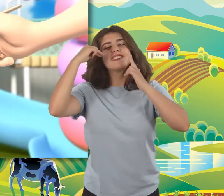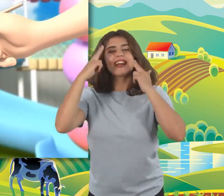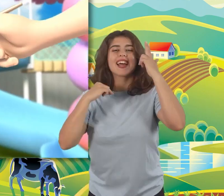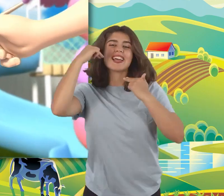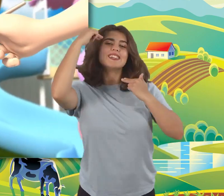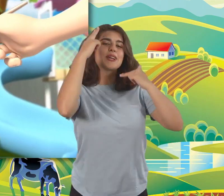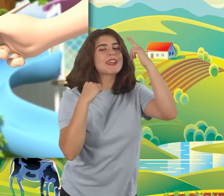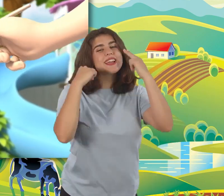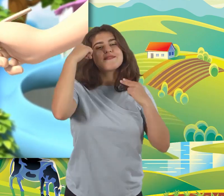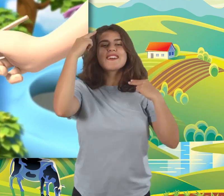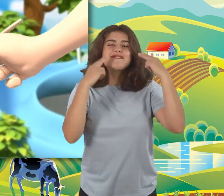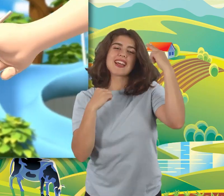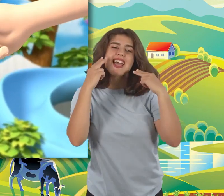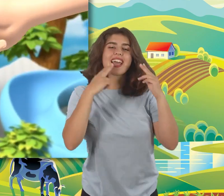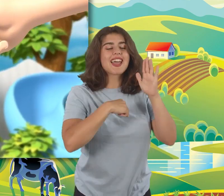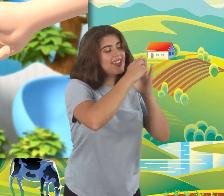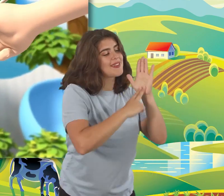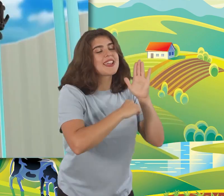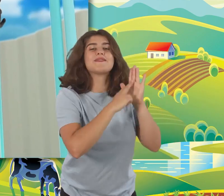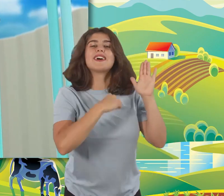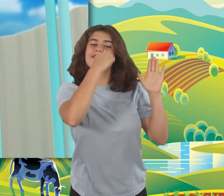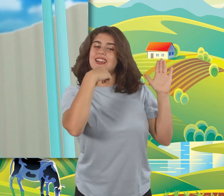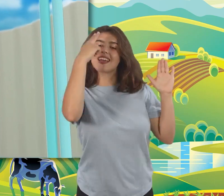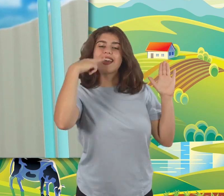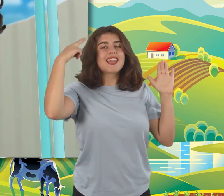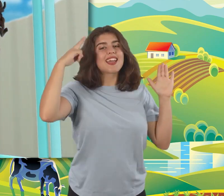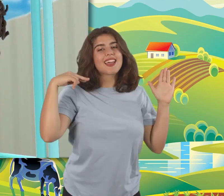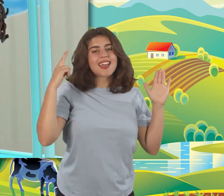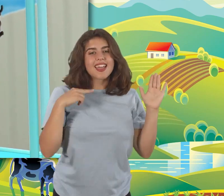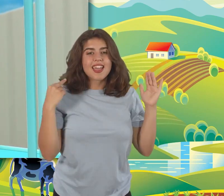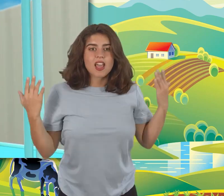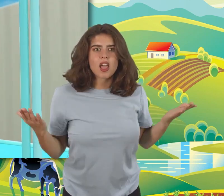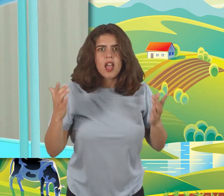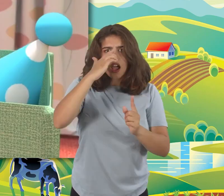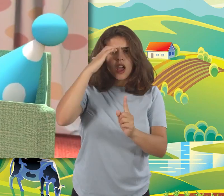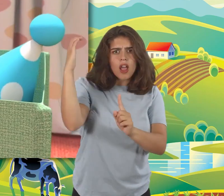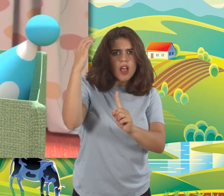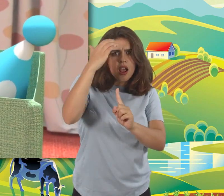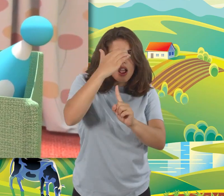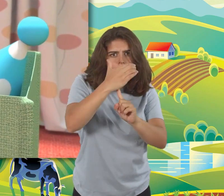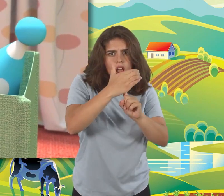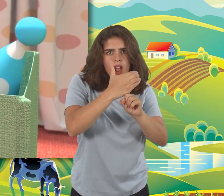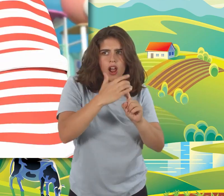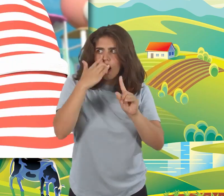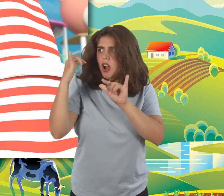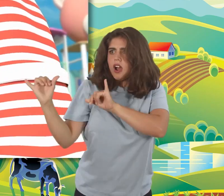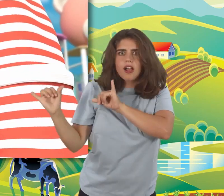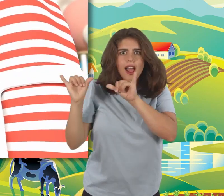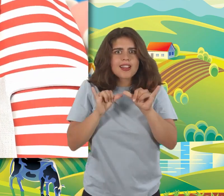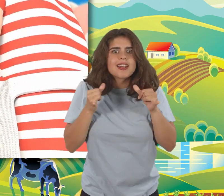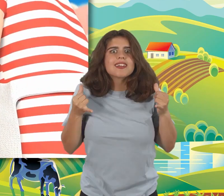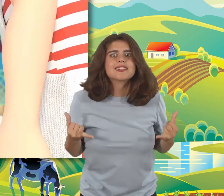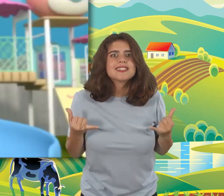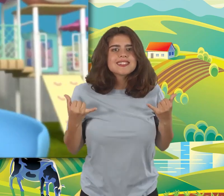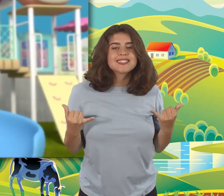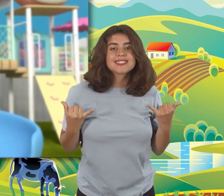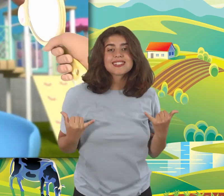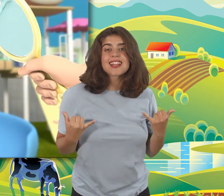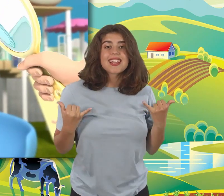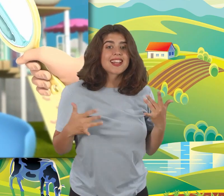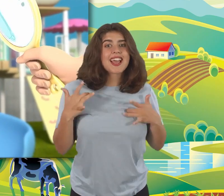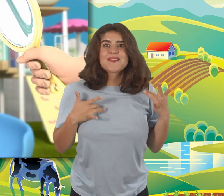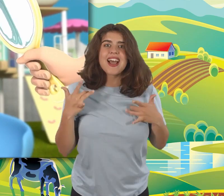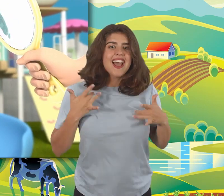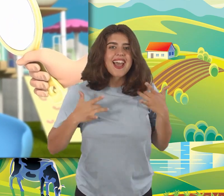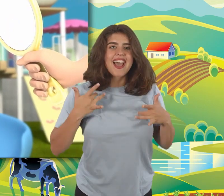Paint, paint, paint my face. Paint it all the way. What do I look like? I